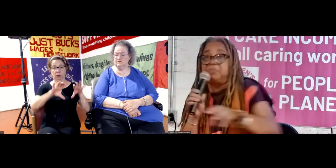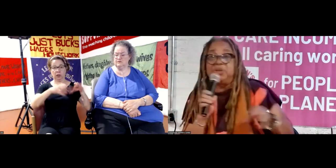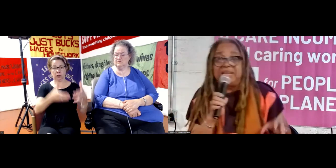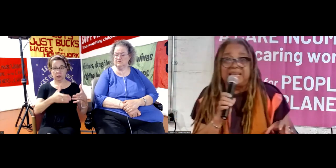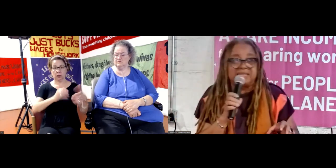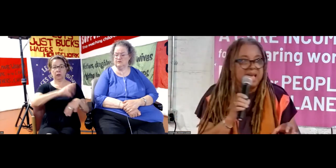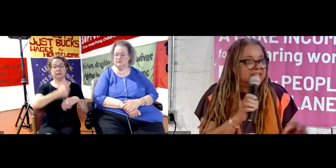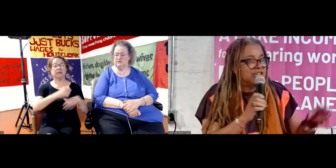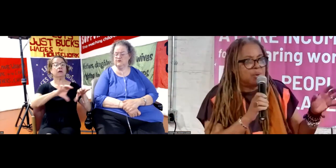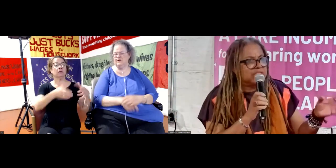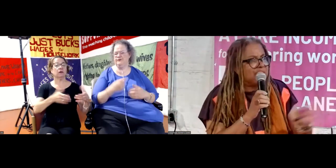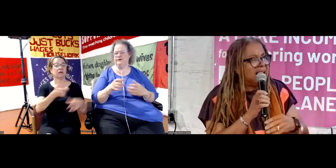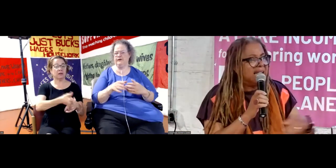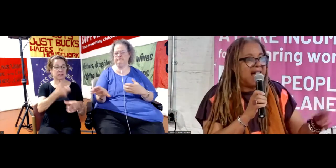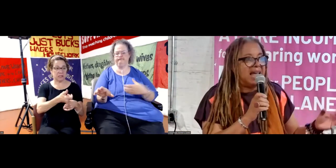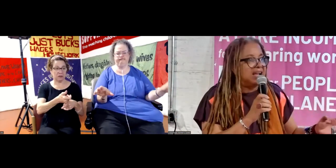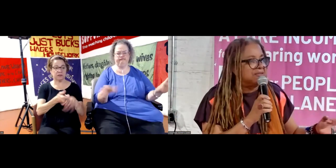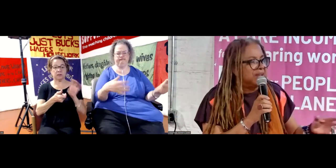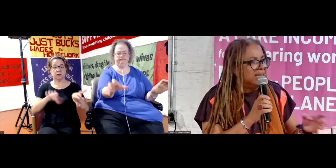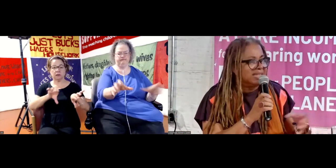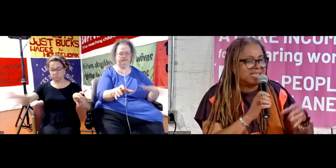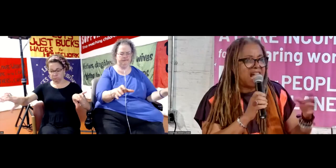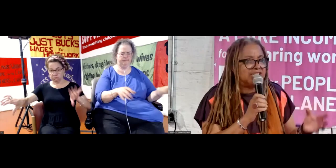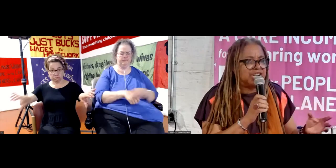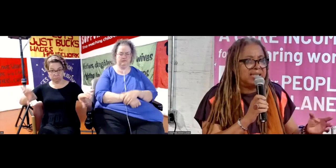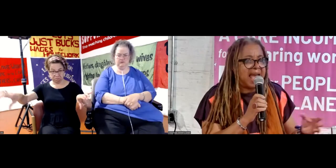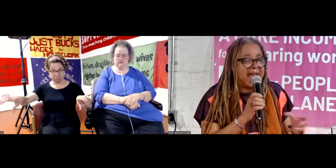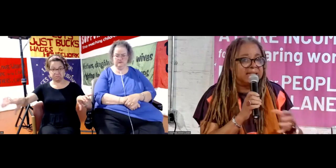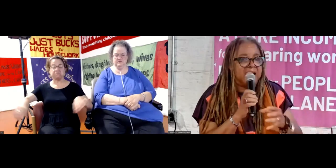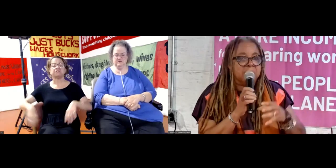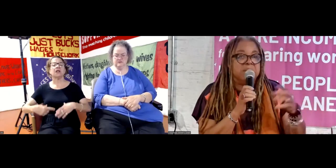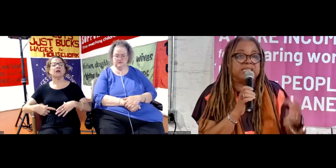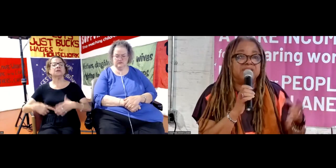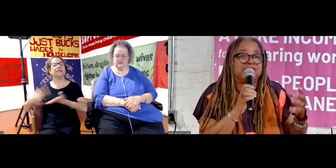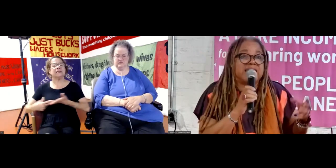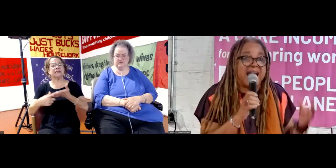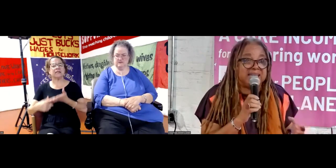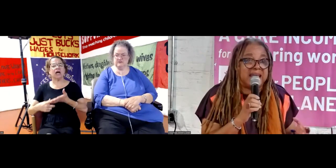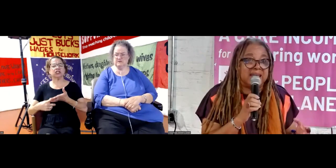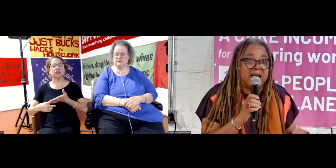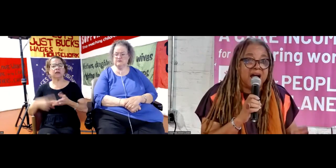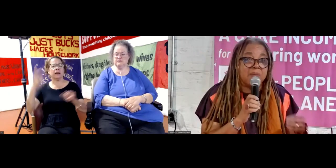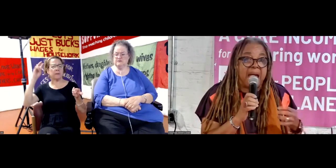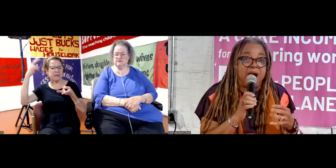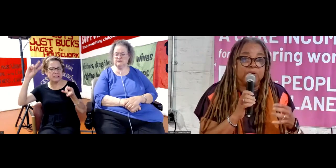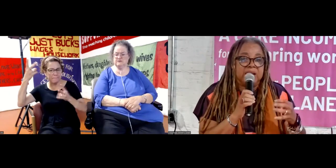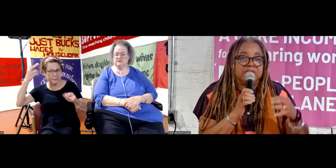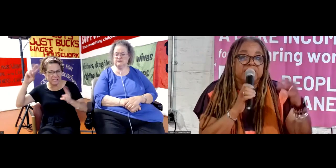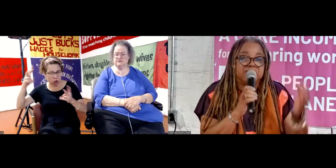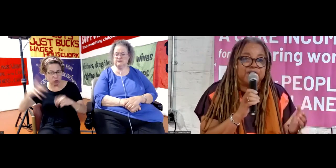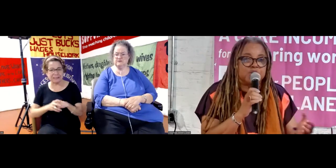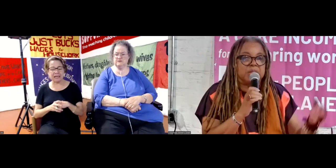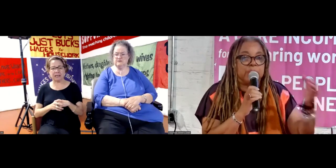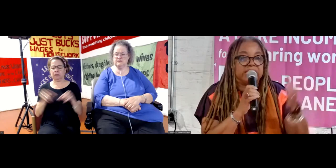own communities. So there was really a lot of discussion and misunderstanding about